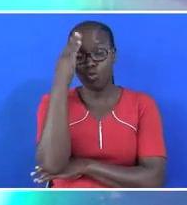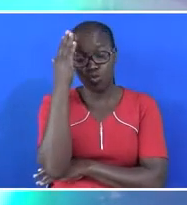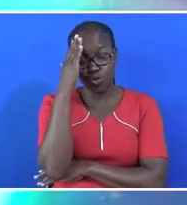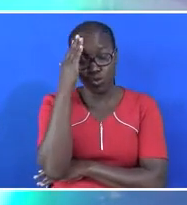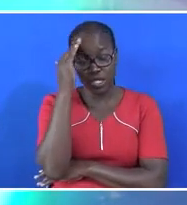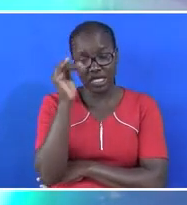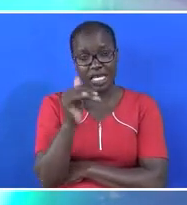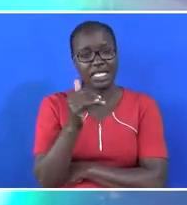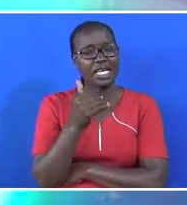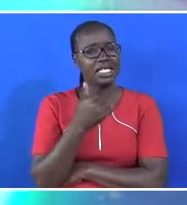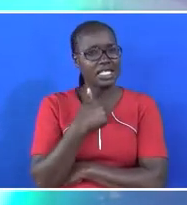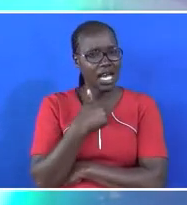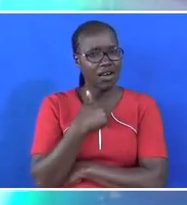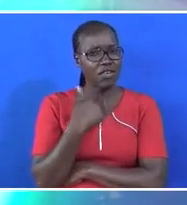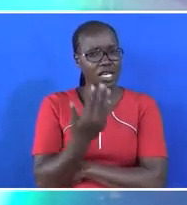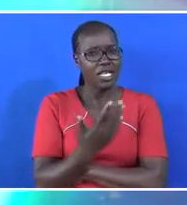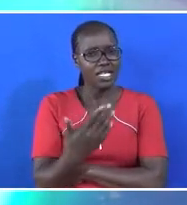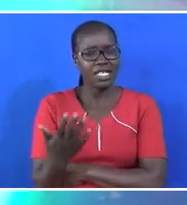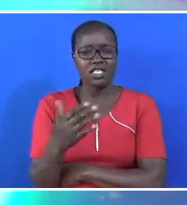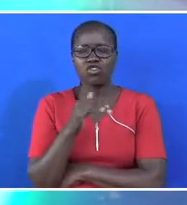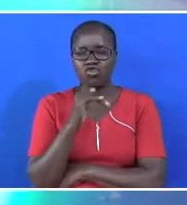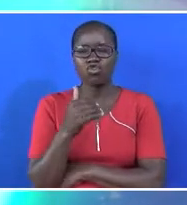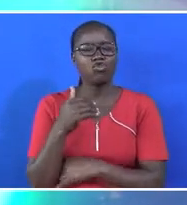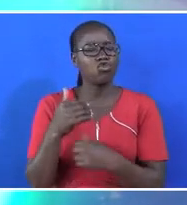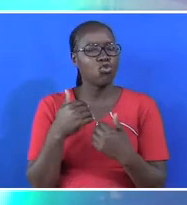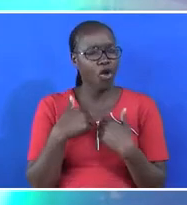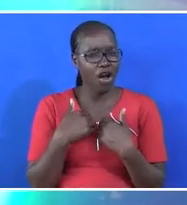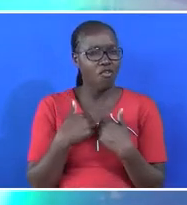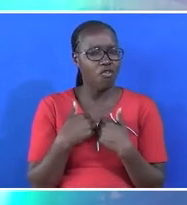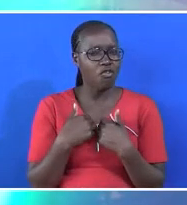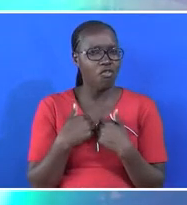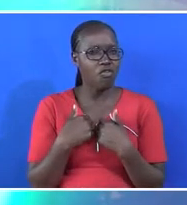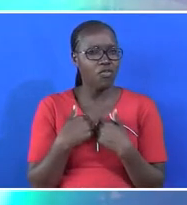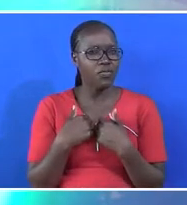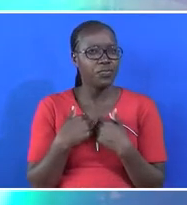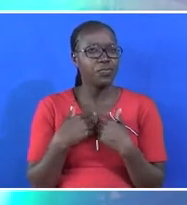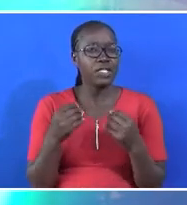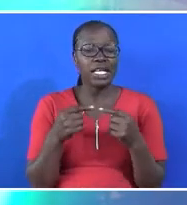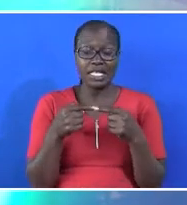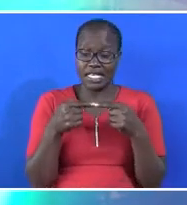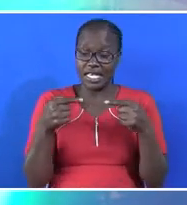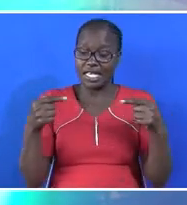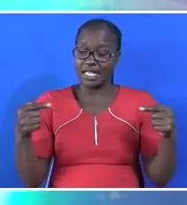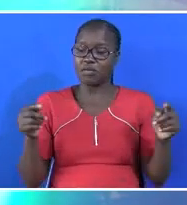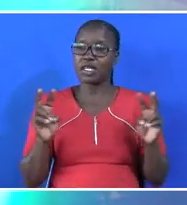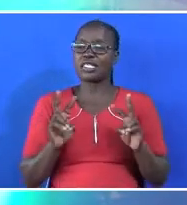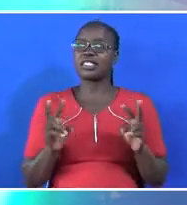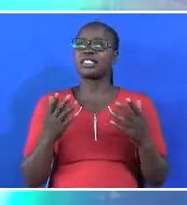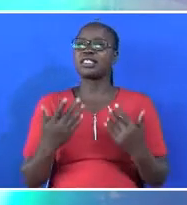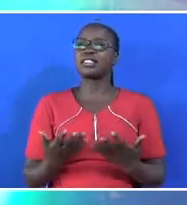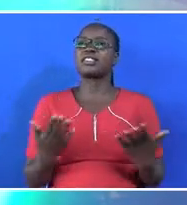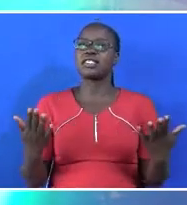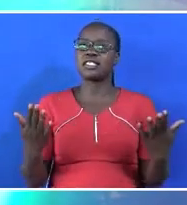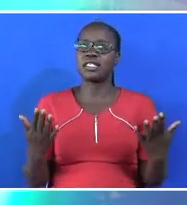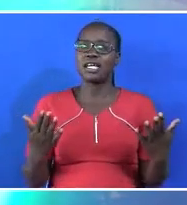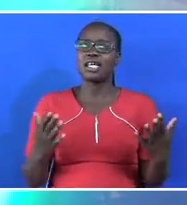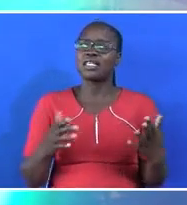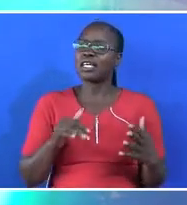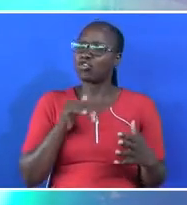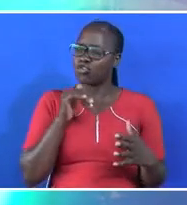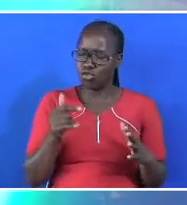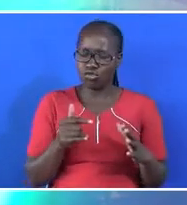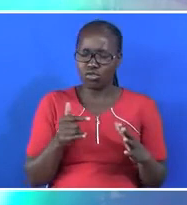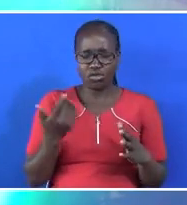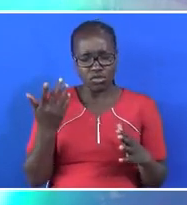that he has heard things he ought not to have heard? And the enemy has seen things he ought not to have shown